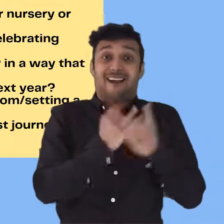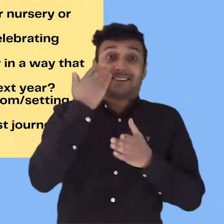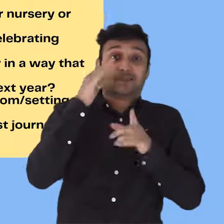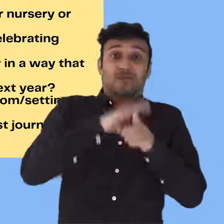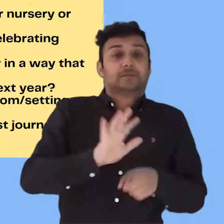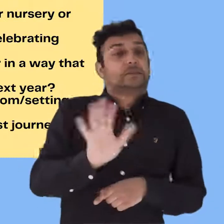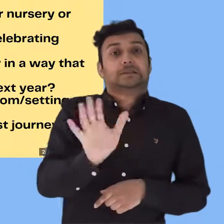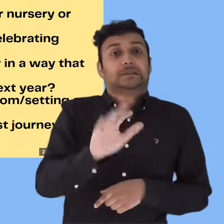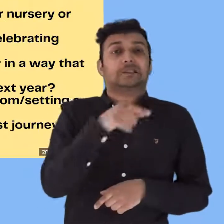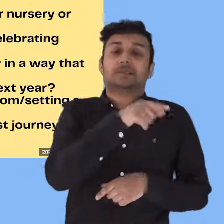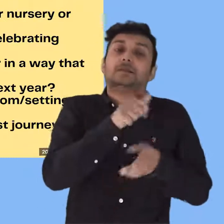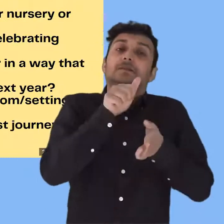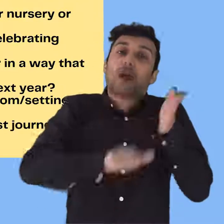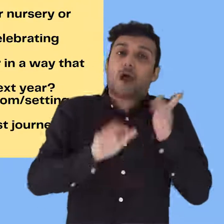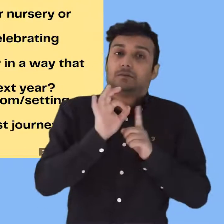a place that you can start at.